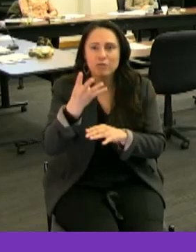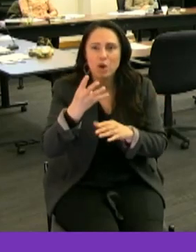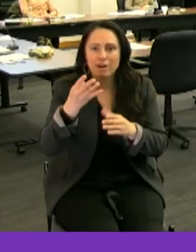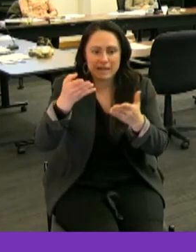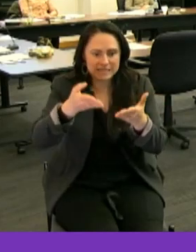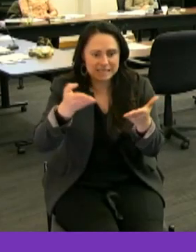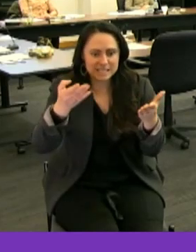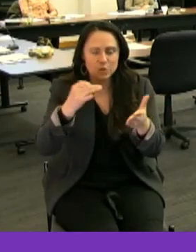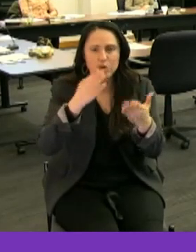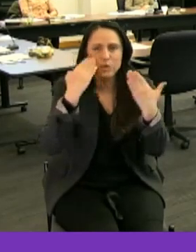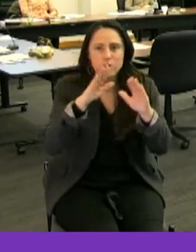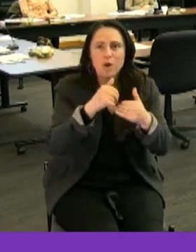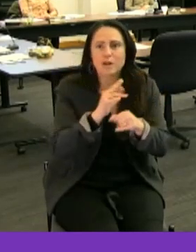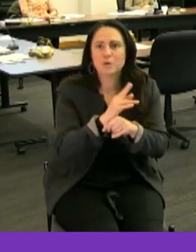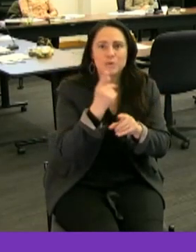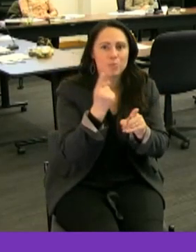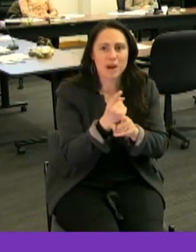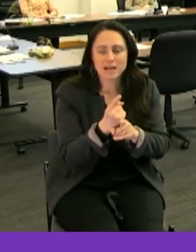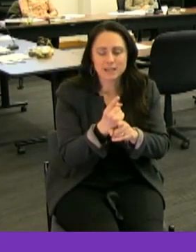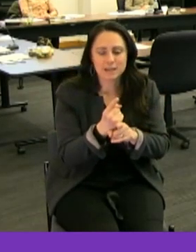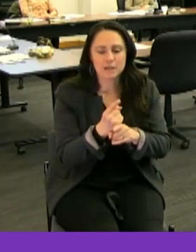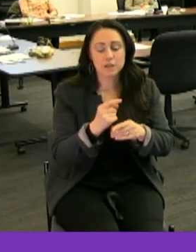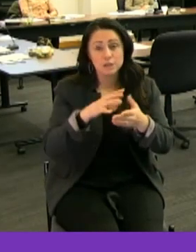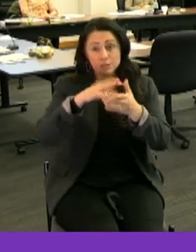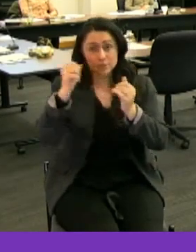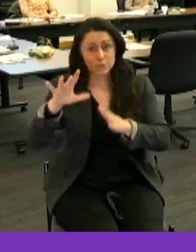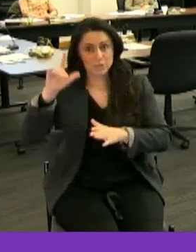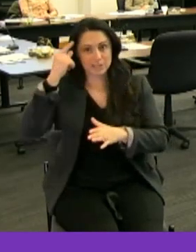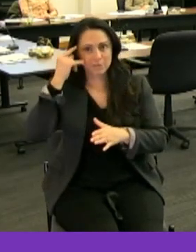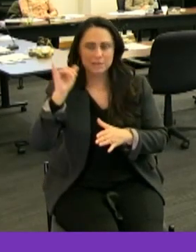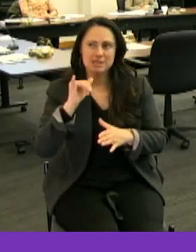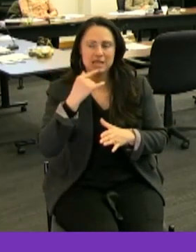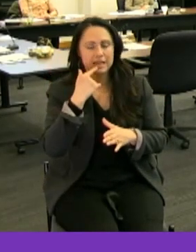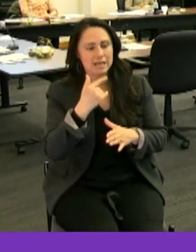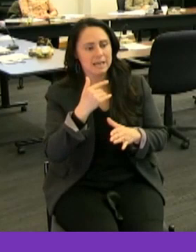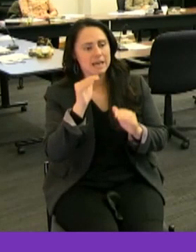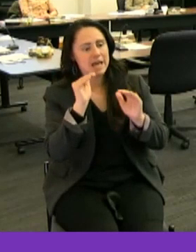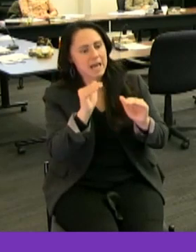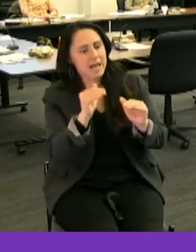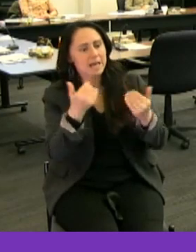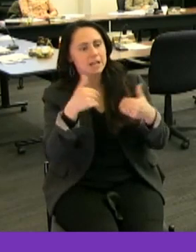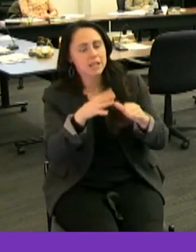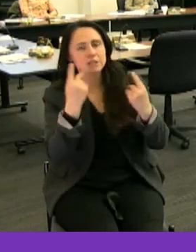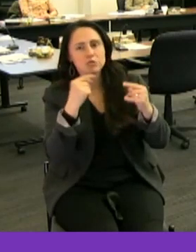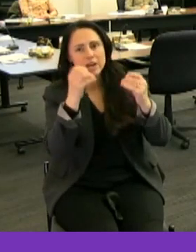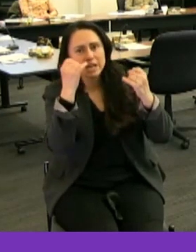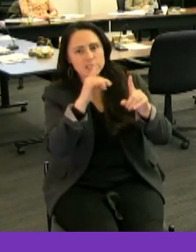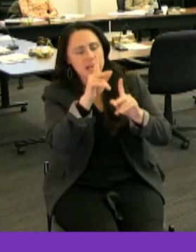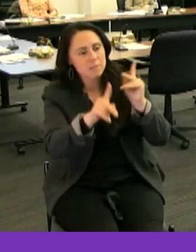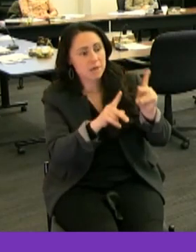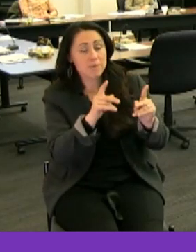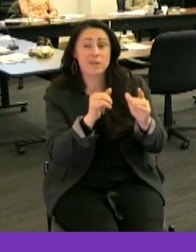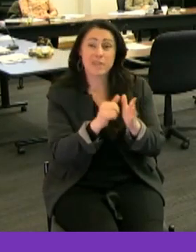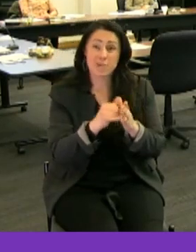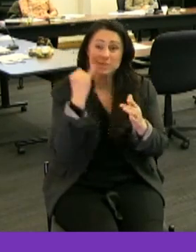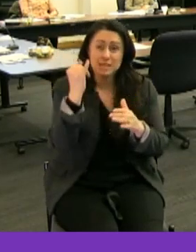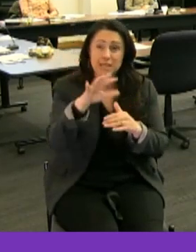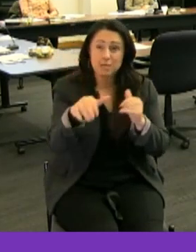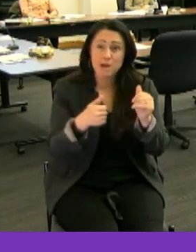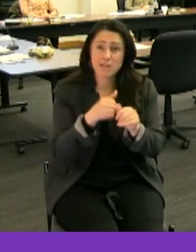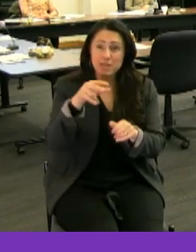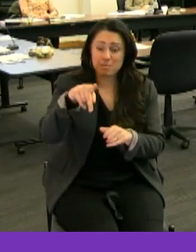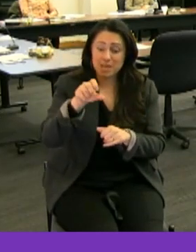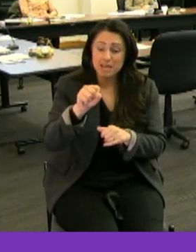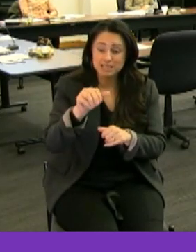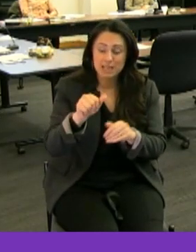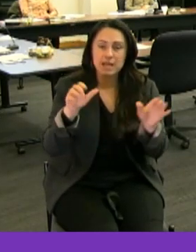use it right, something like that. So student government was like, hey, let's, you know, try and educate people. And that was kind of the idea behind the